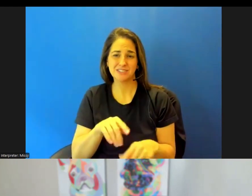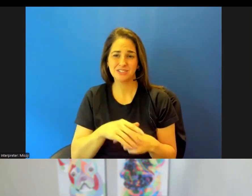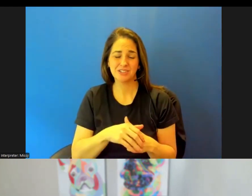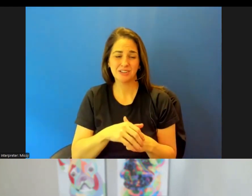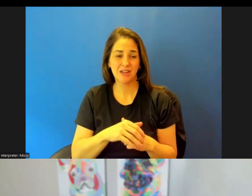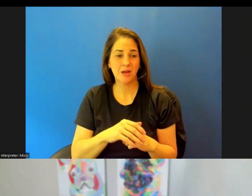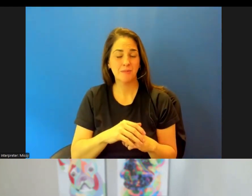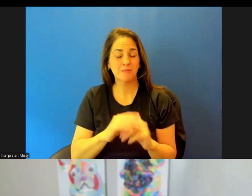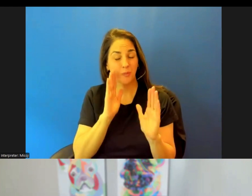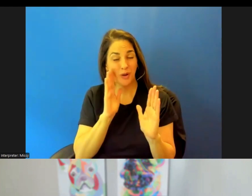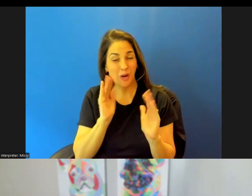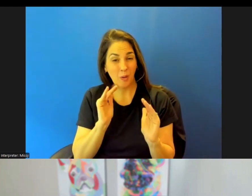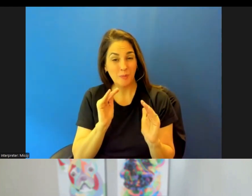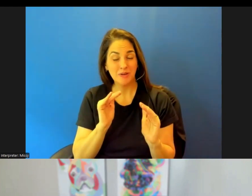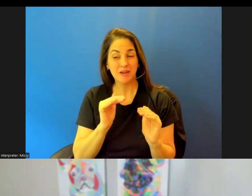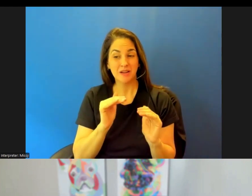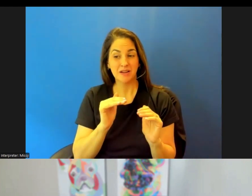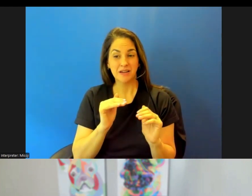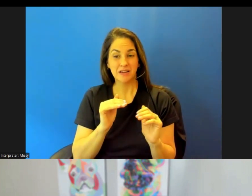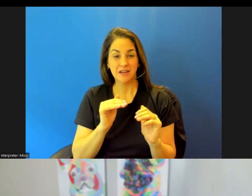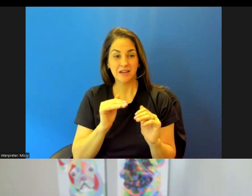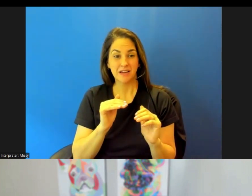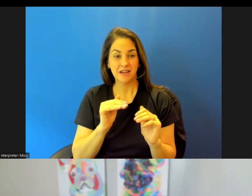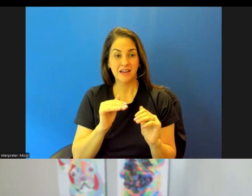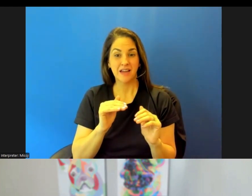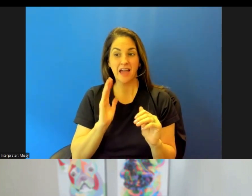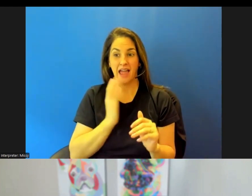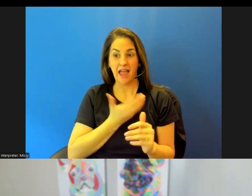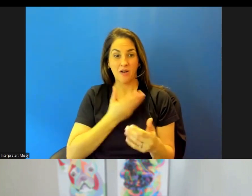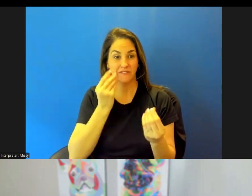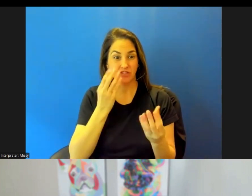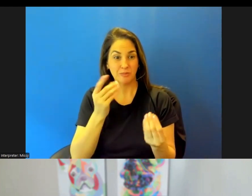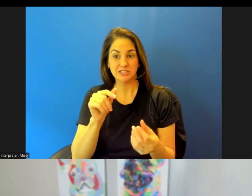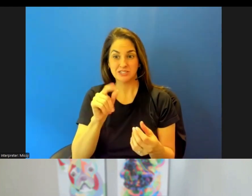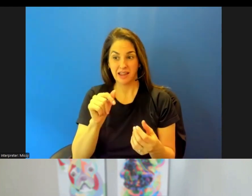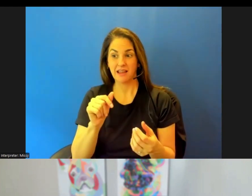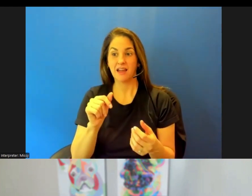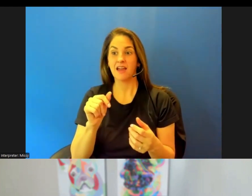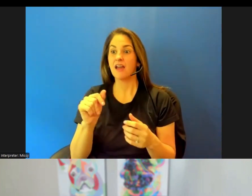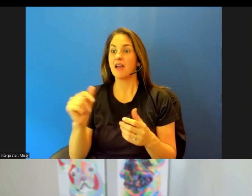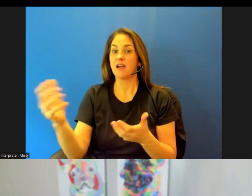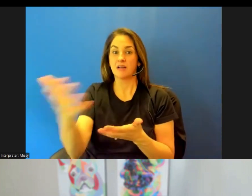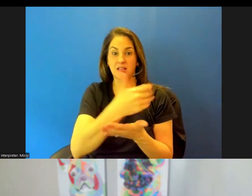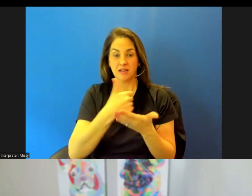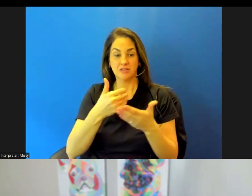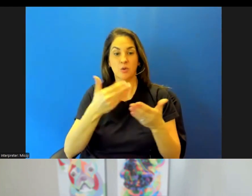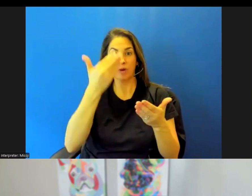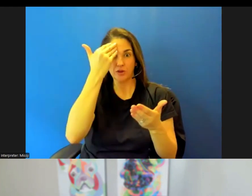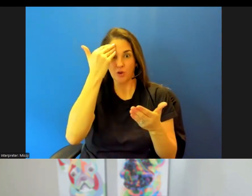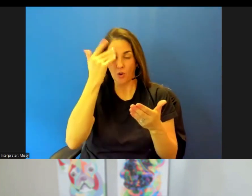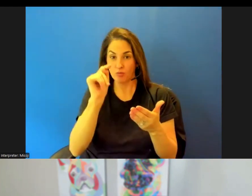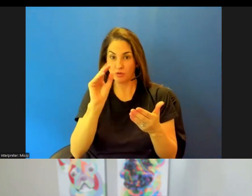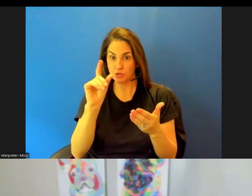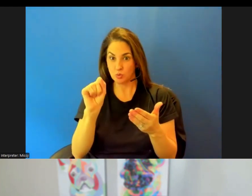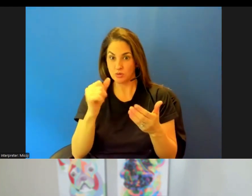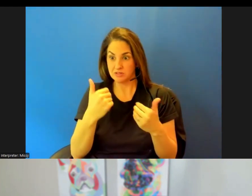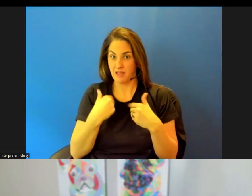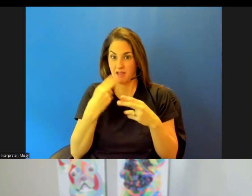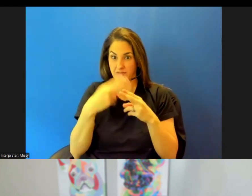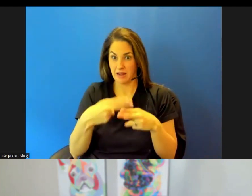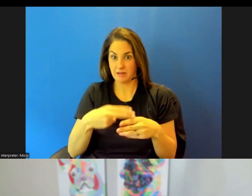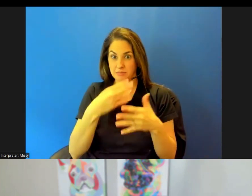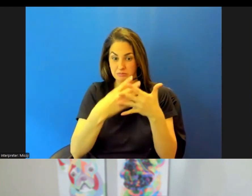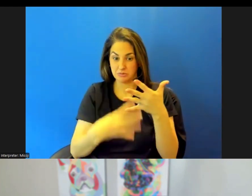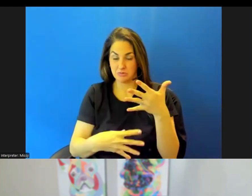hope is that once we have this data, we know the tools that we're using, we know the most risky, high used